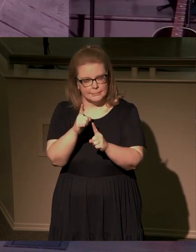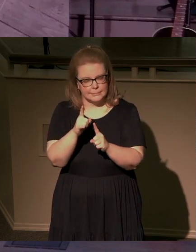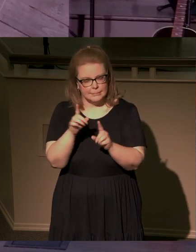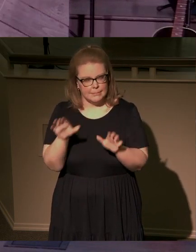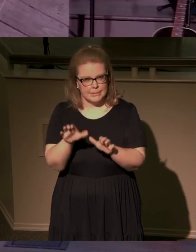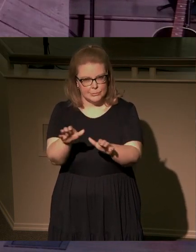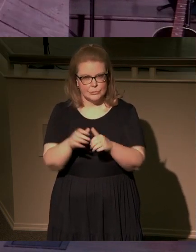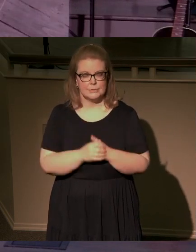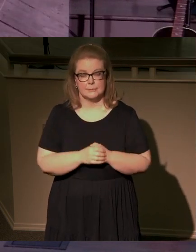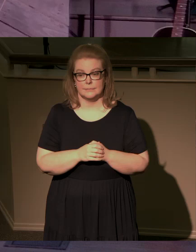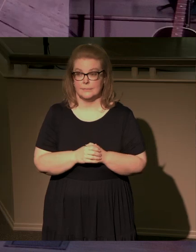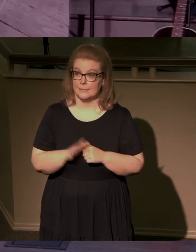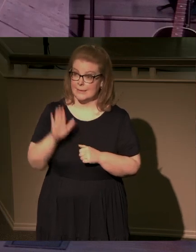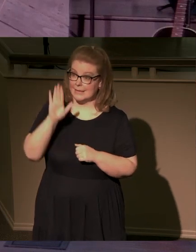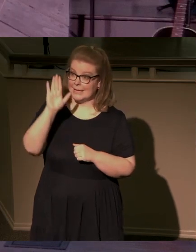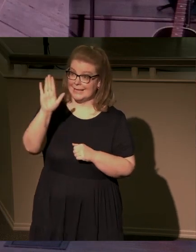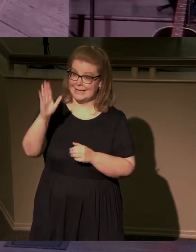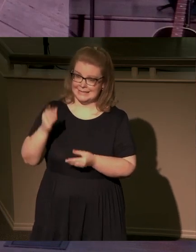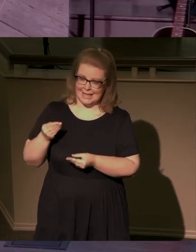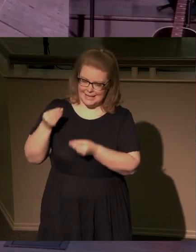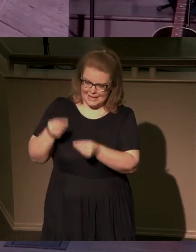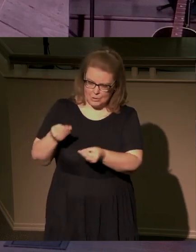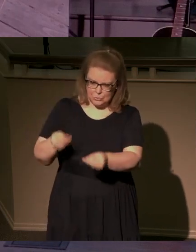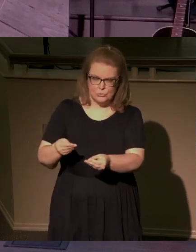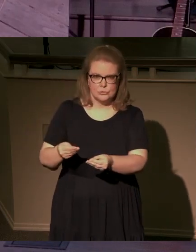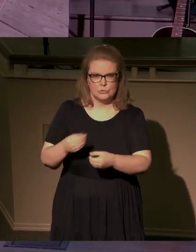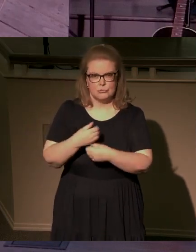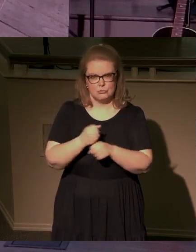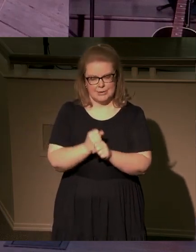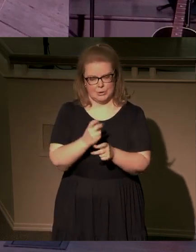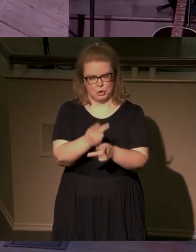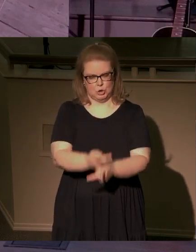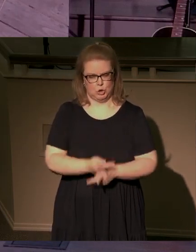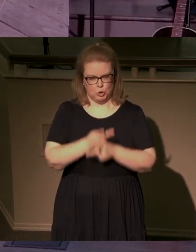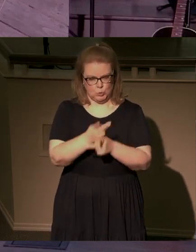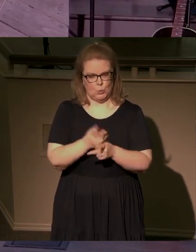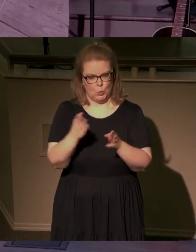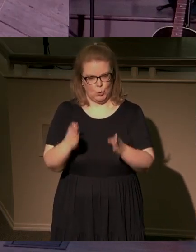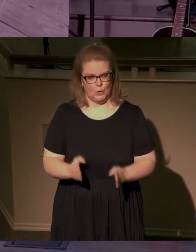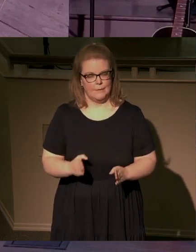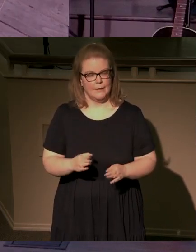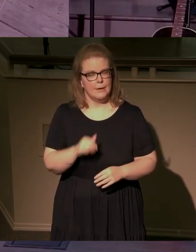See, God's Heritage creates stewards, not saviors.